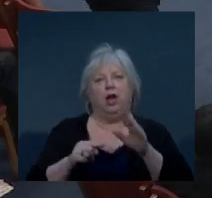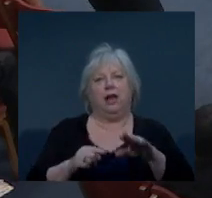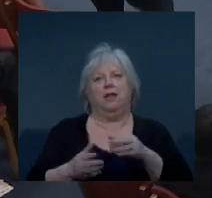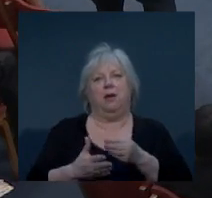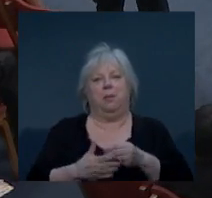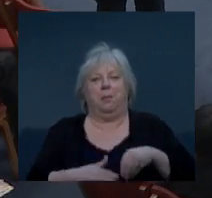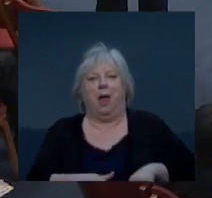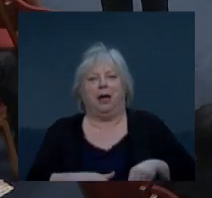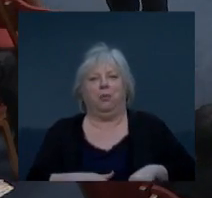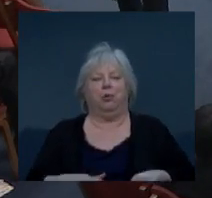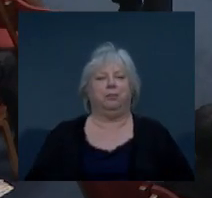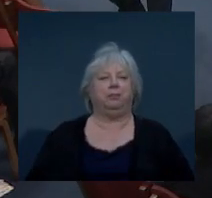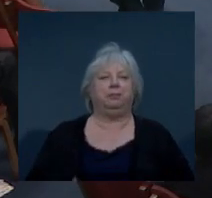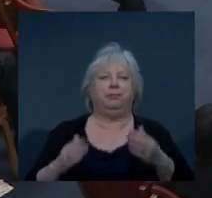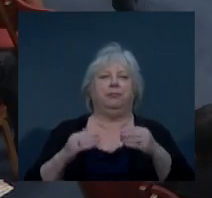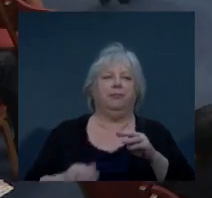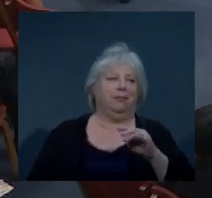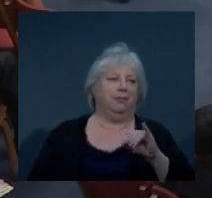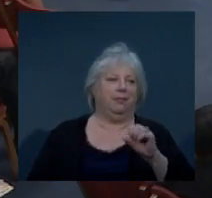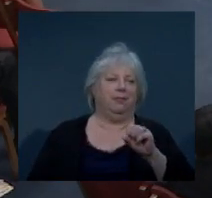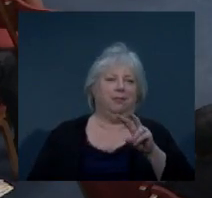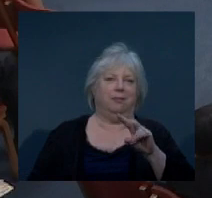Ms. Vicki Hatter.